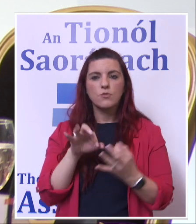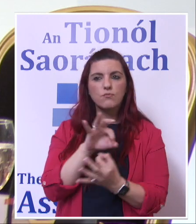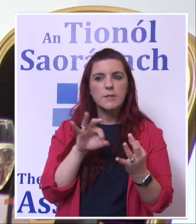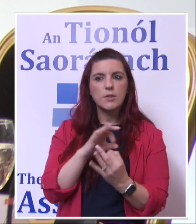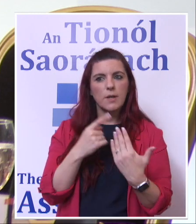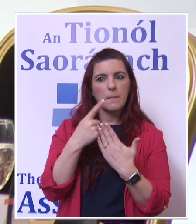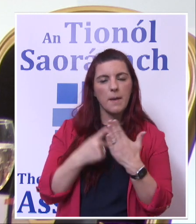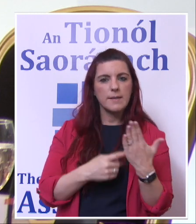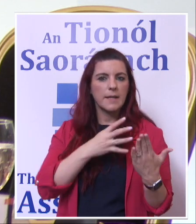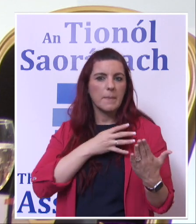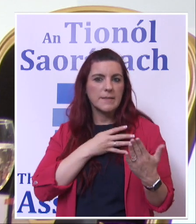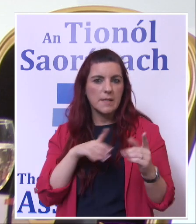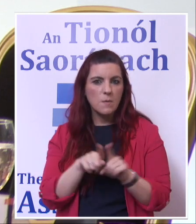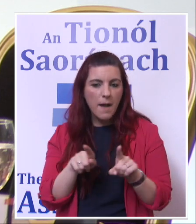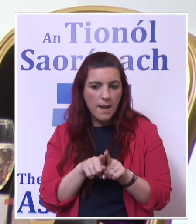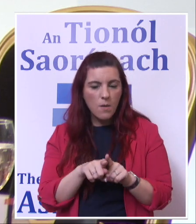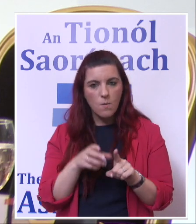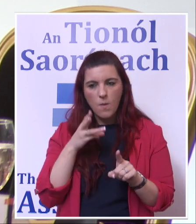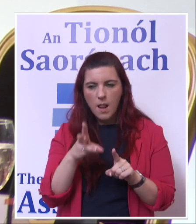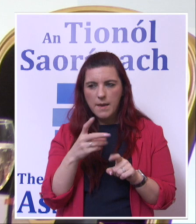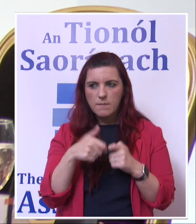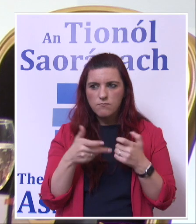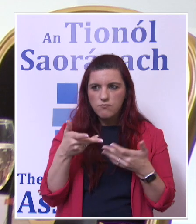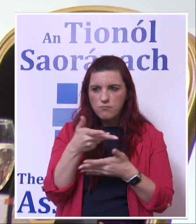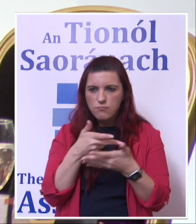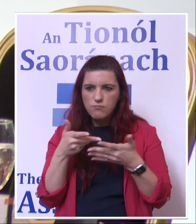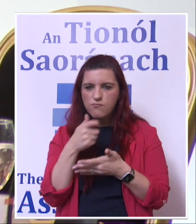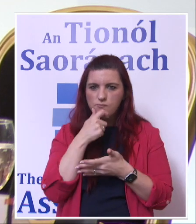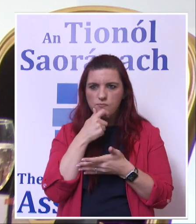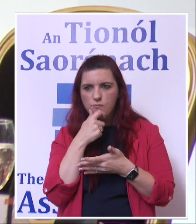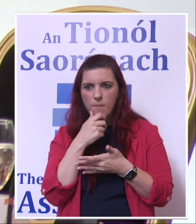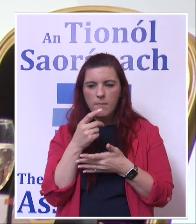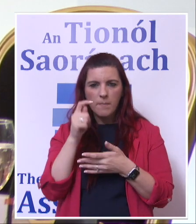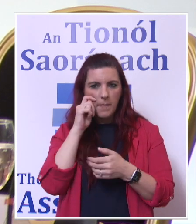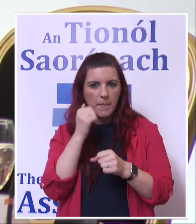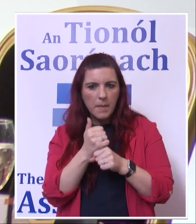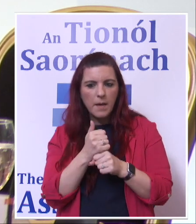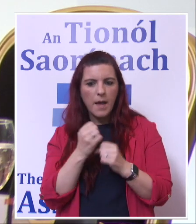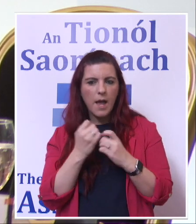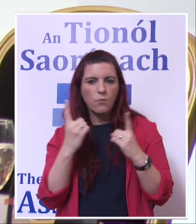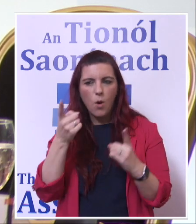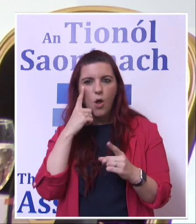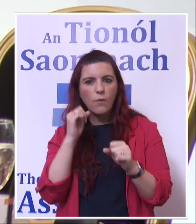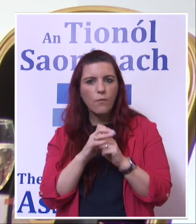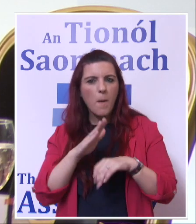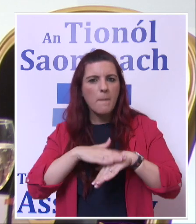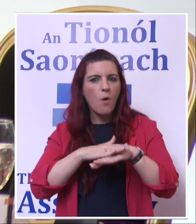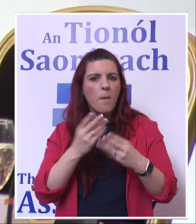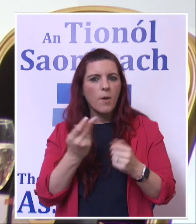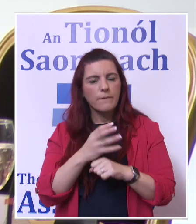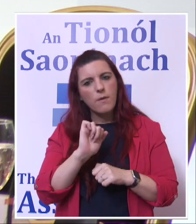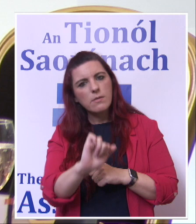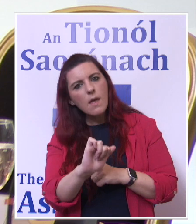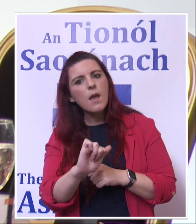committees, CPG and SPCs, will again kind of be looking, everybody's looking for more money for their